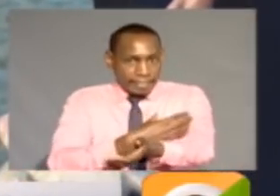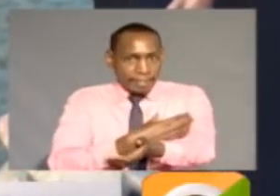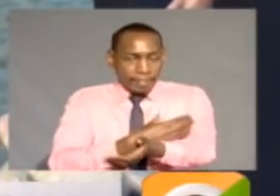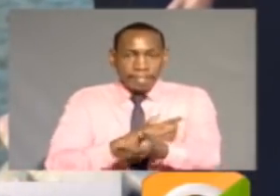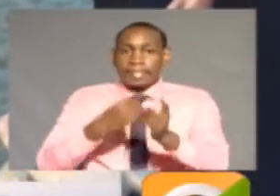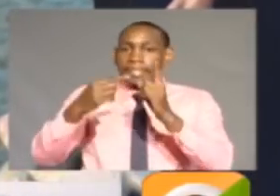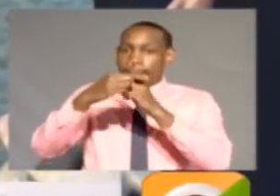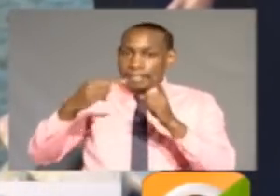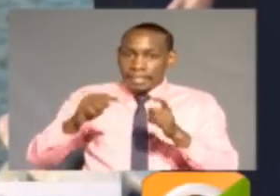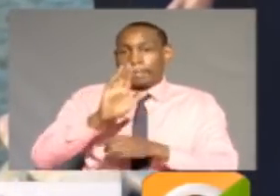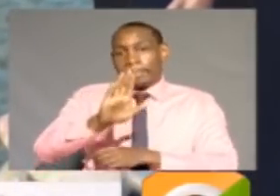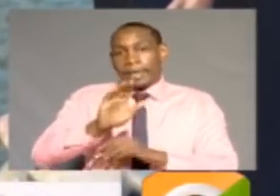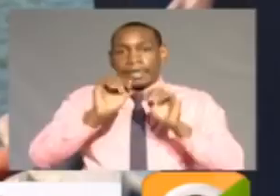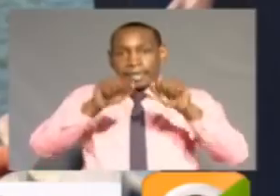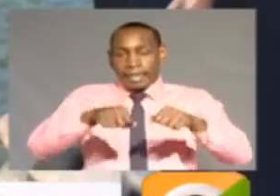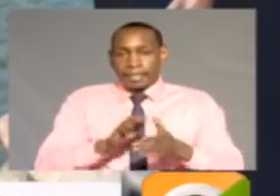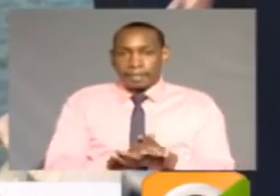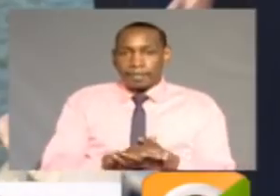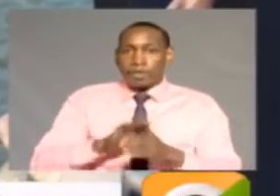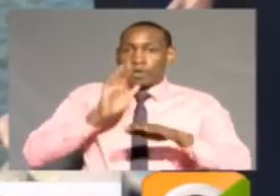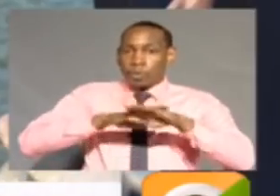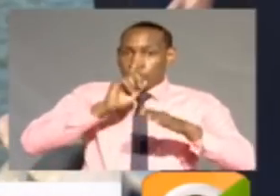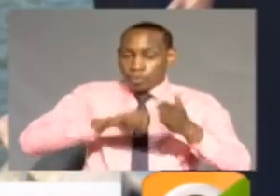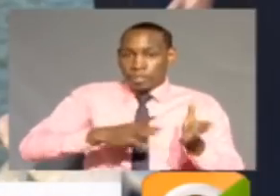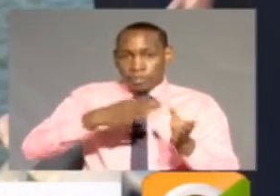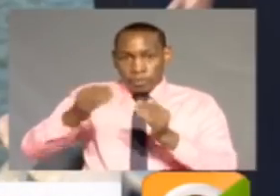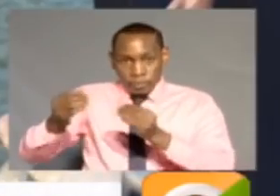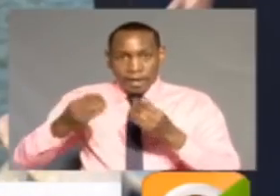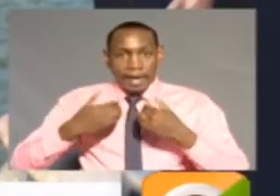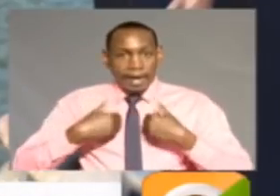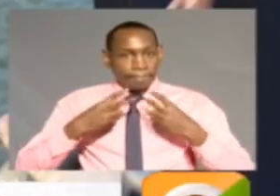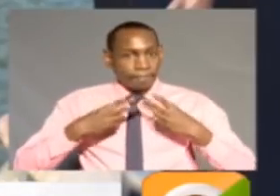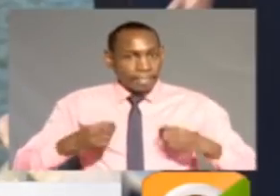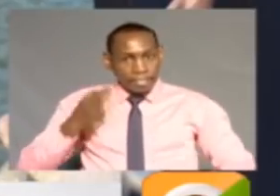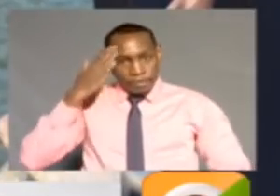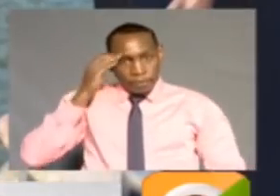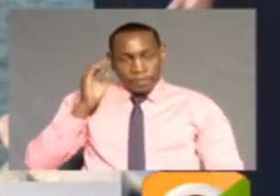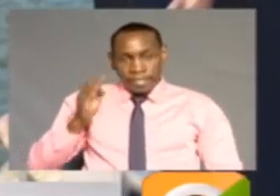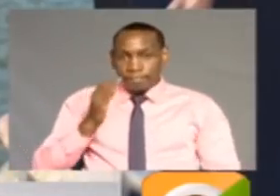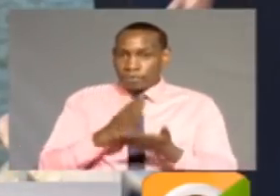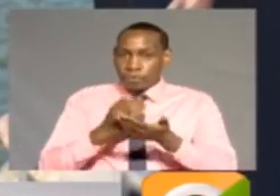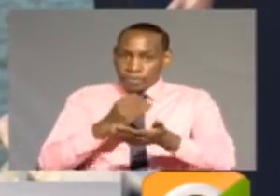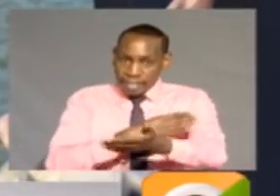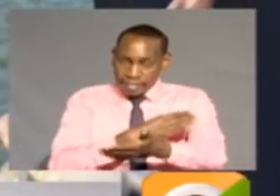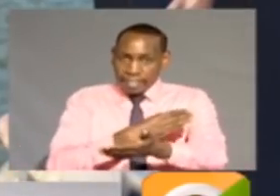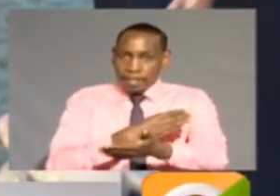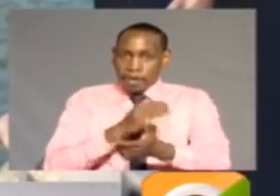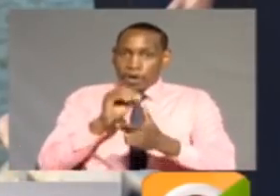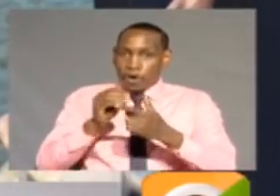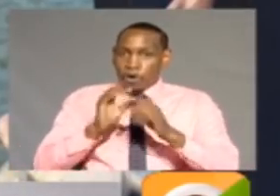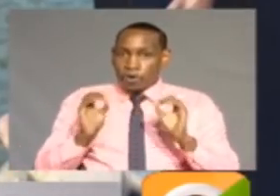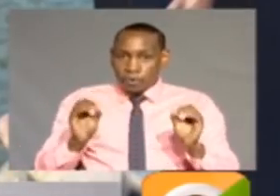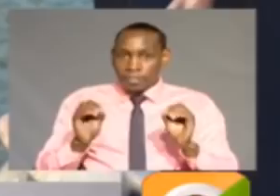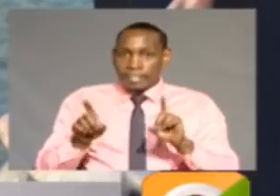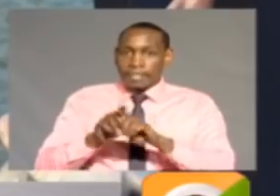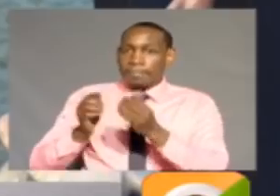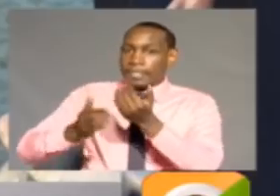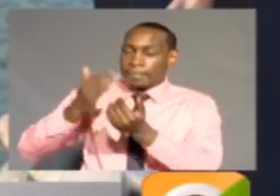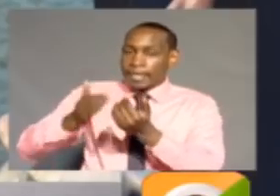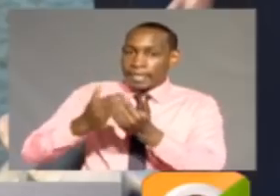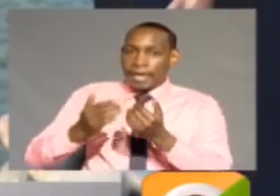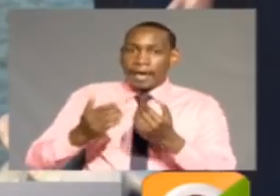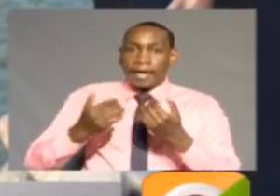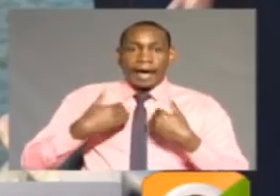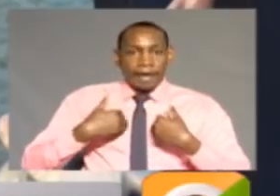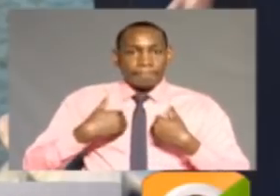kill you anyway. So it's better you go and know if it's cancer or not, and be treated. At least you